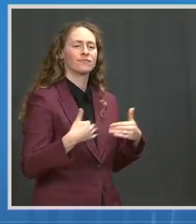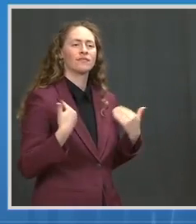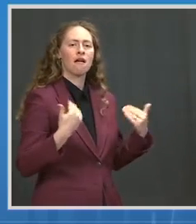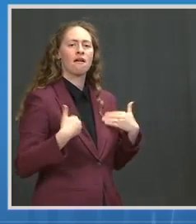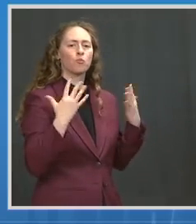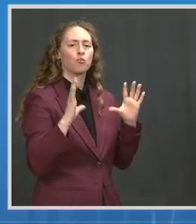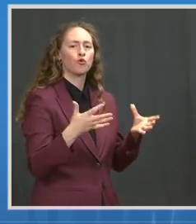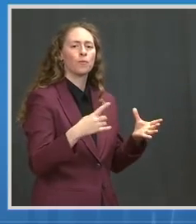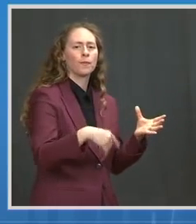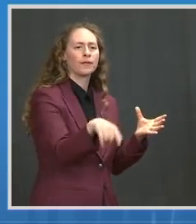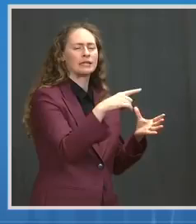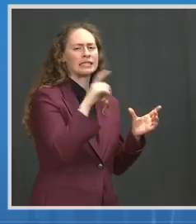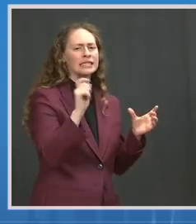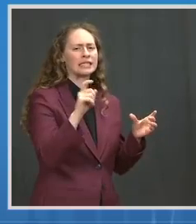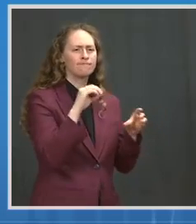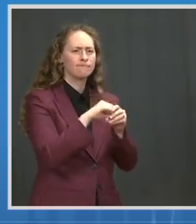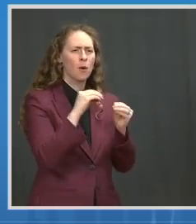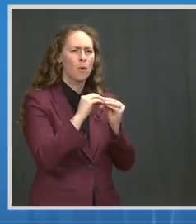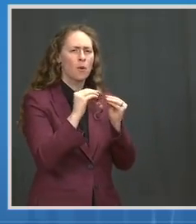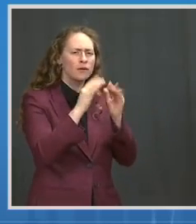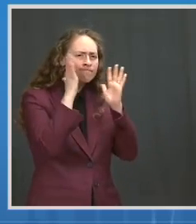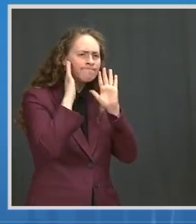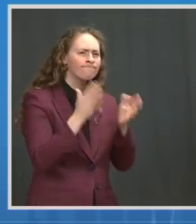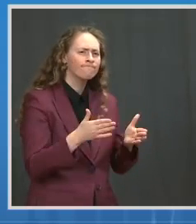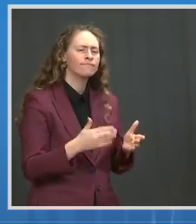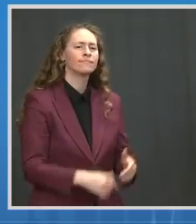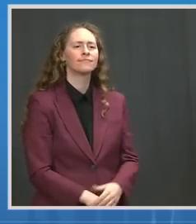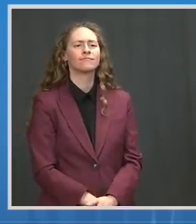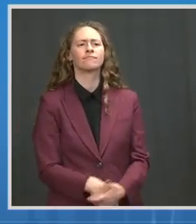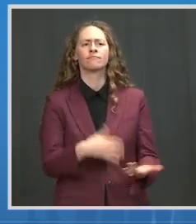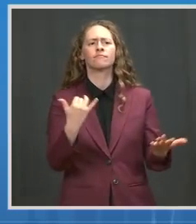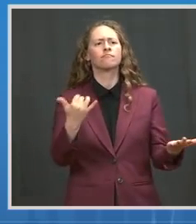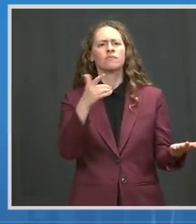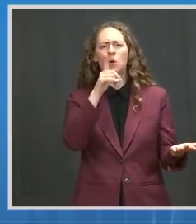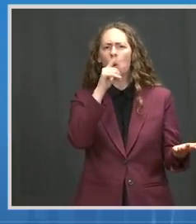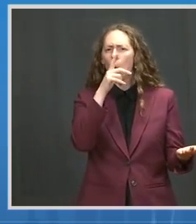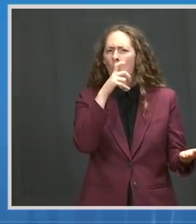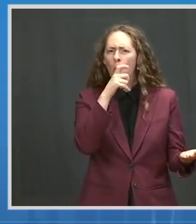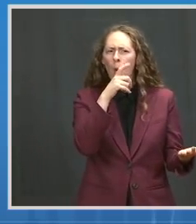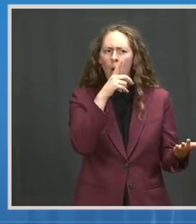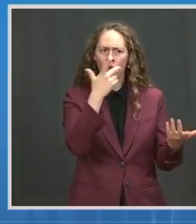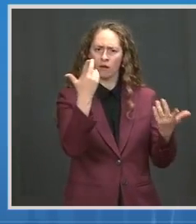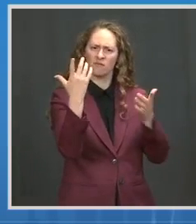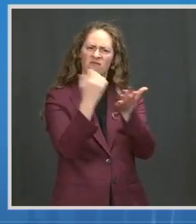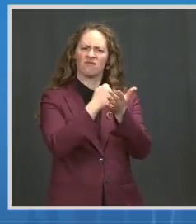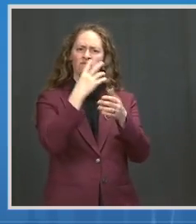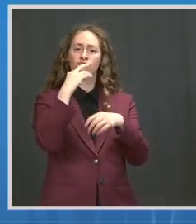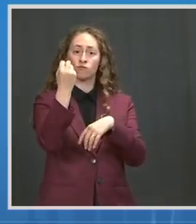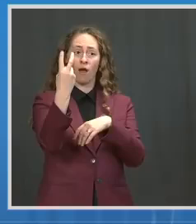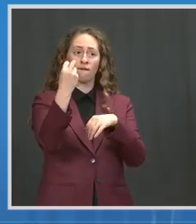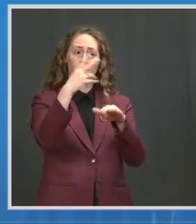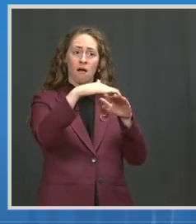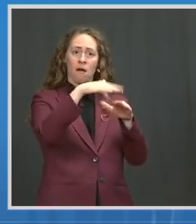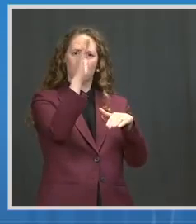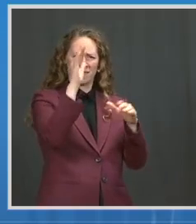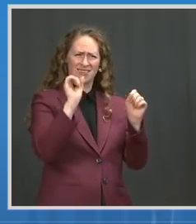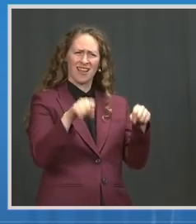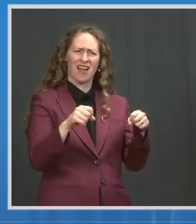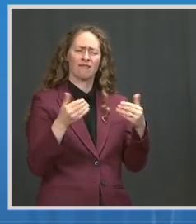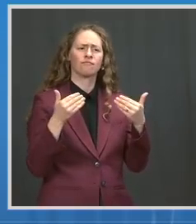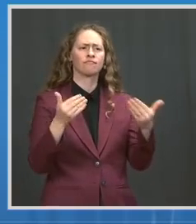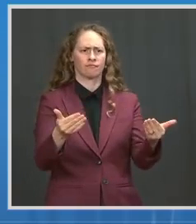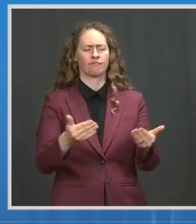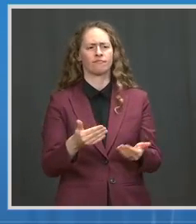for a vaccine, those that are age 12 and over, we have been able to vaccinate 50% of the